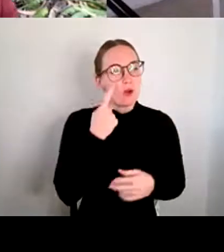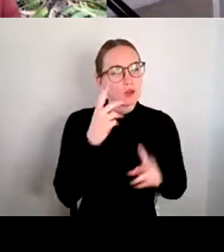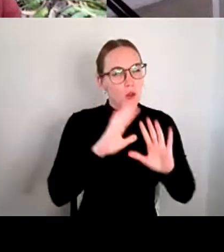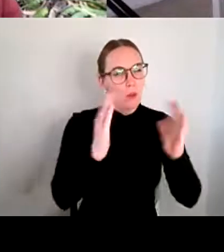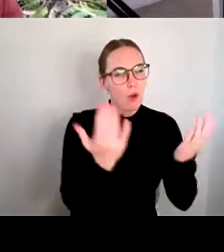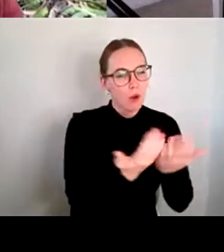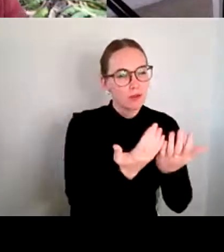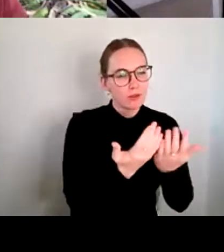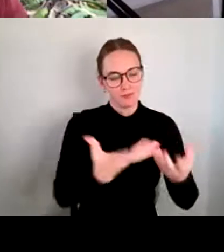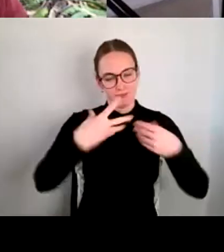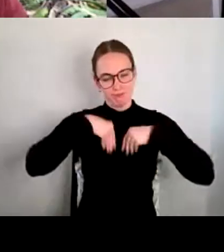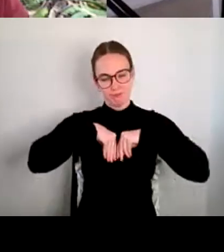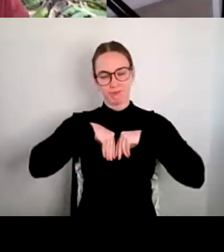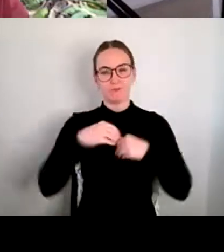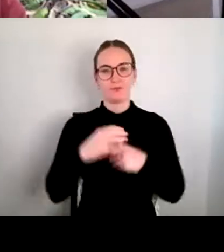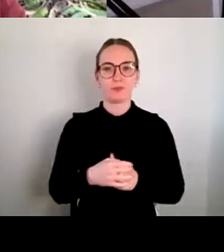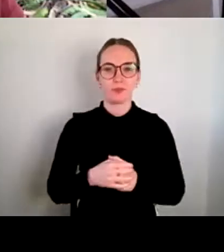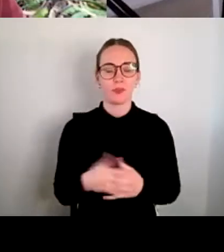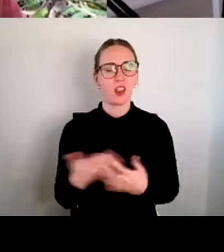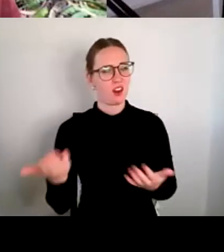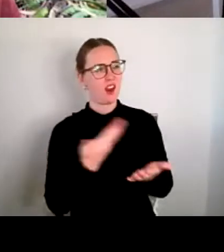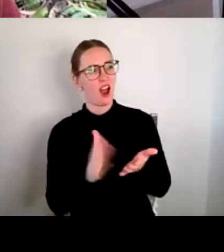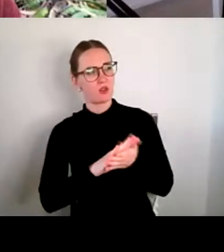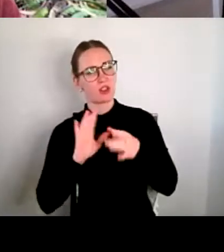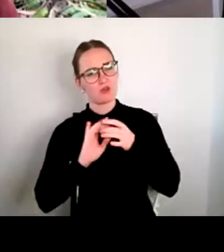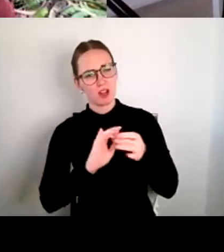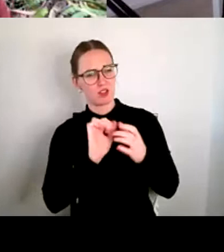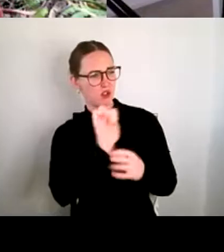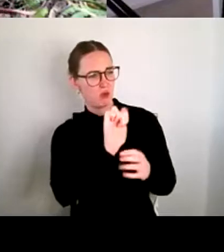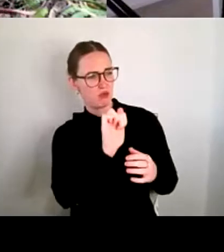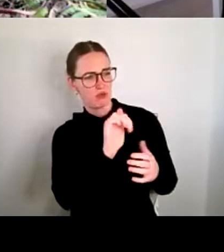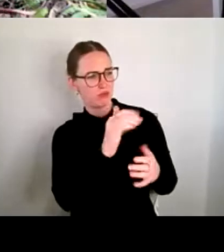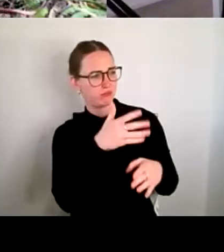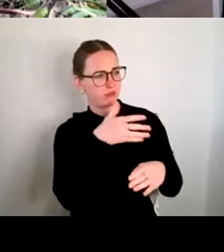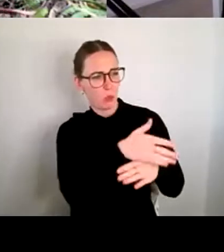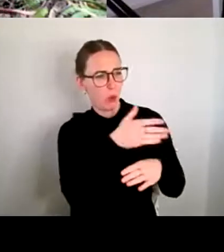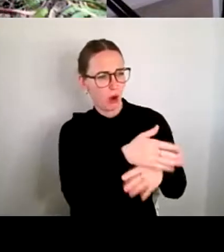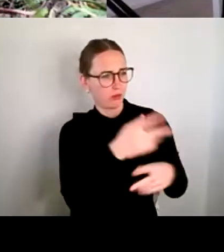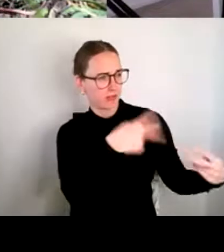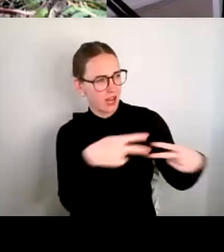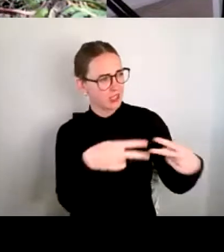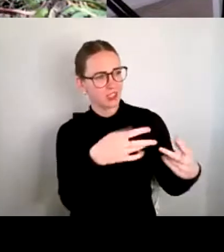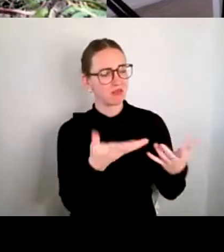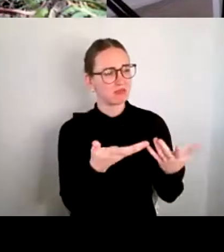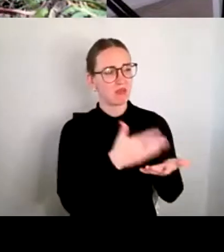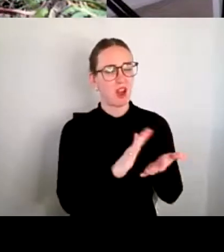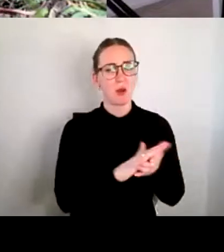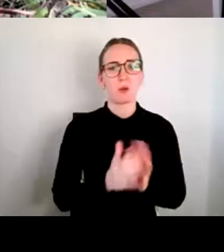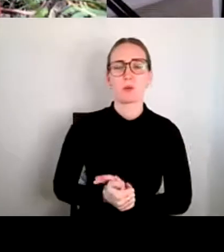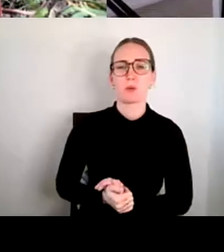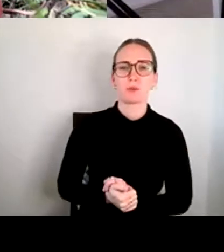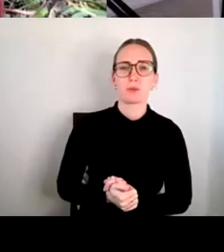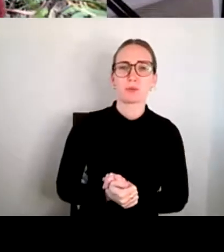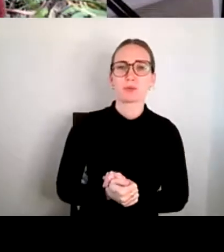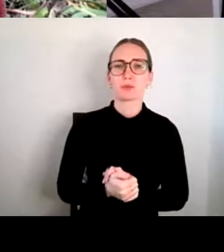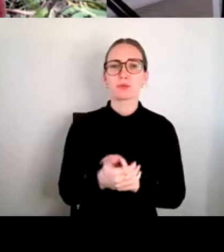How does it feed into your practice as someone who moves, your dance? Yeah, super interesting. So again,